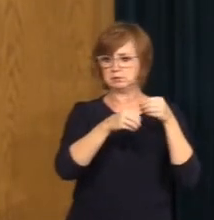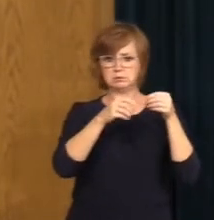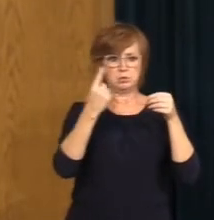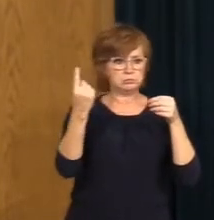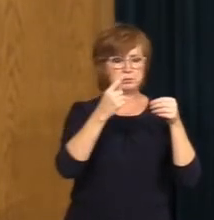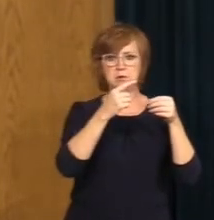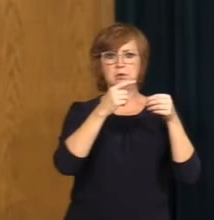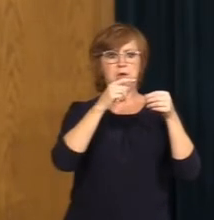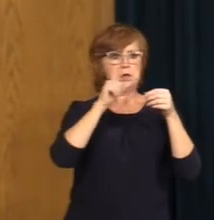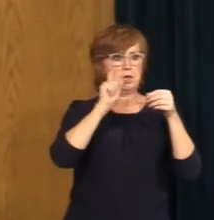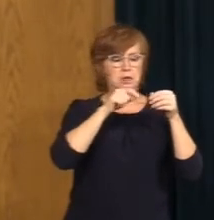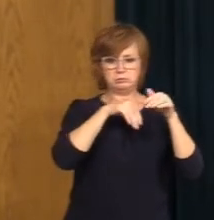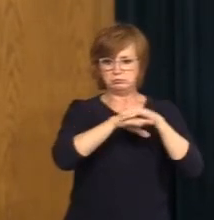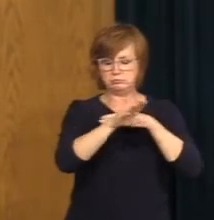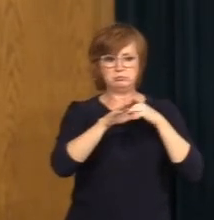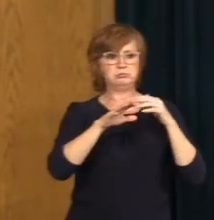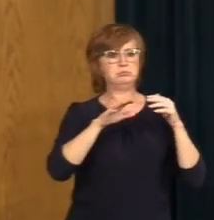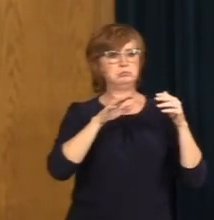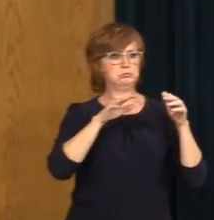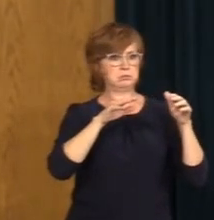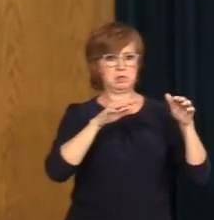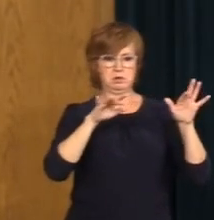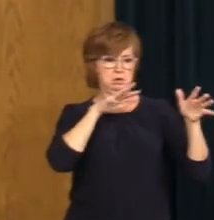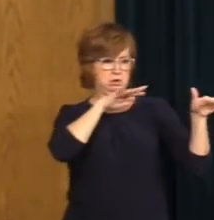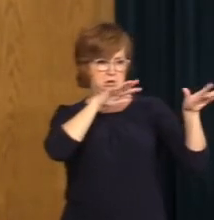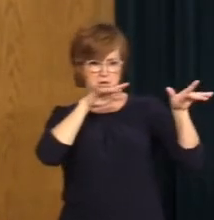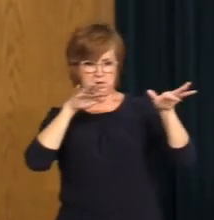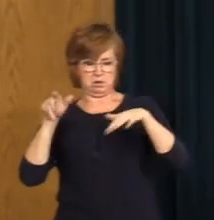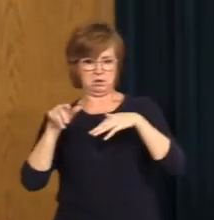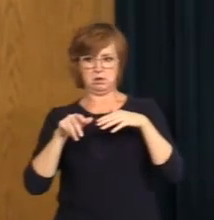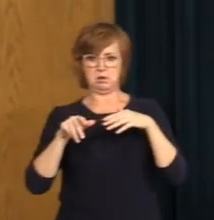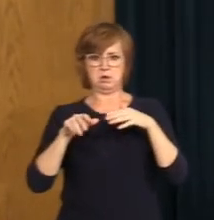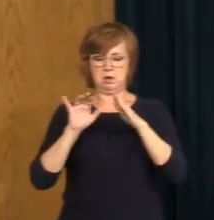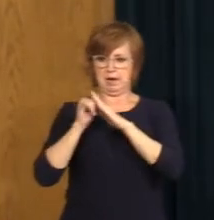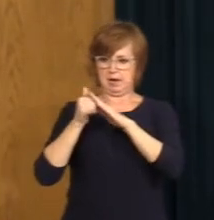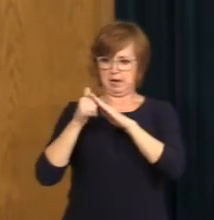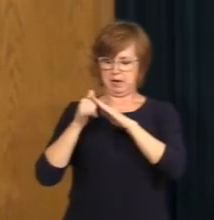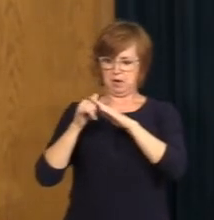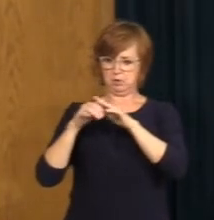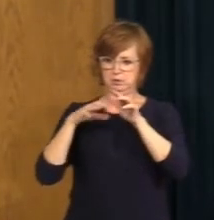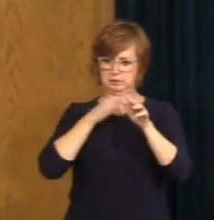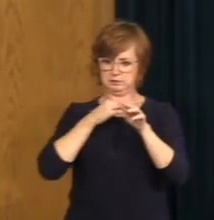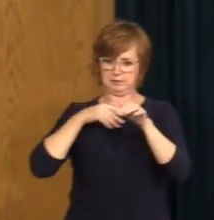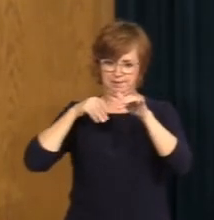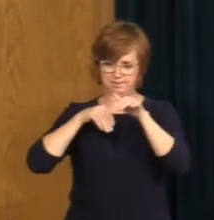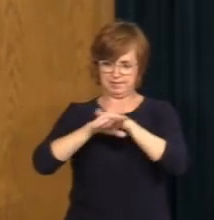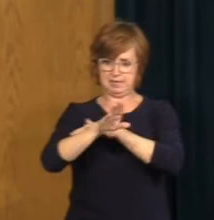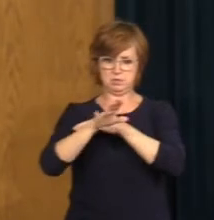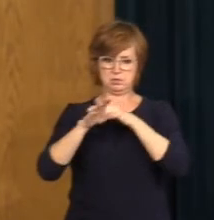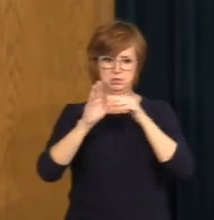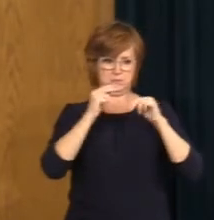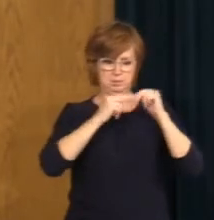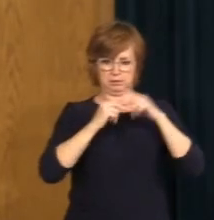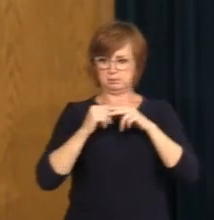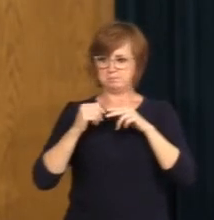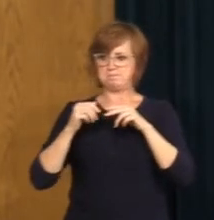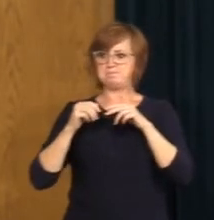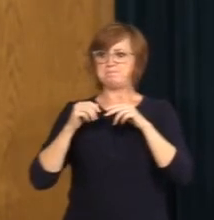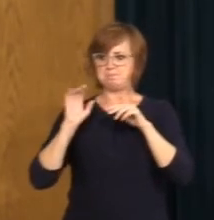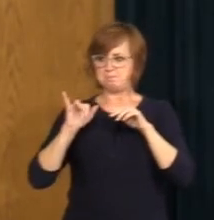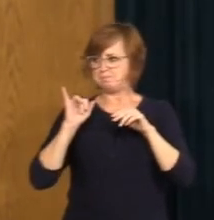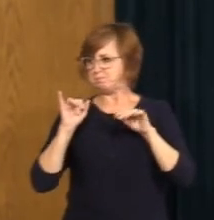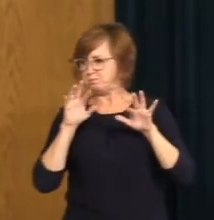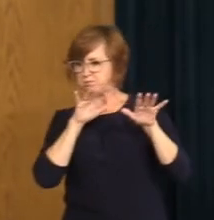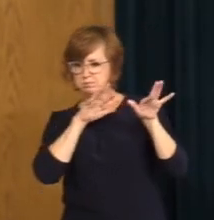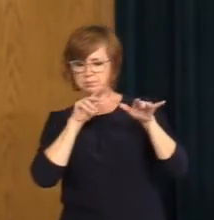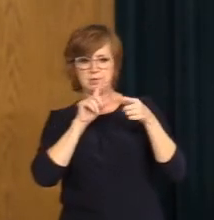we've had a few clusters in workplaces, for everyone to look at, how staff come, how can they maintain hand washing, hand hygiene,